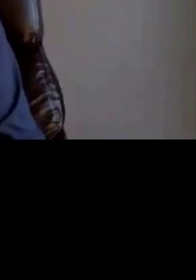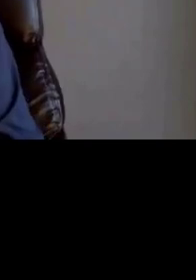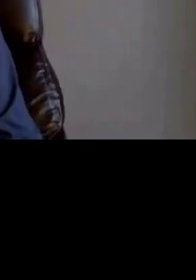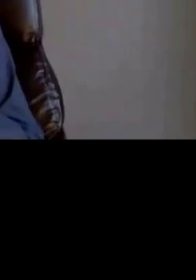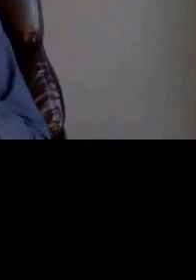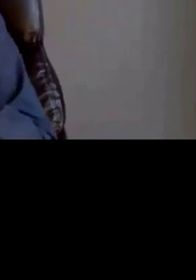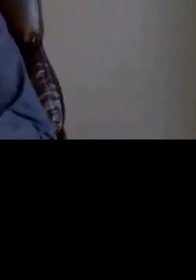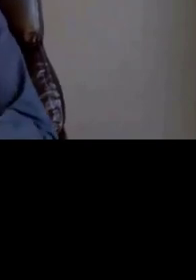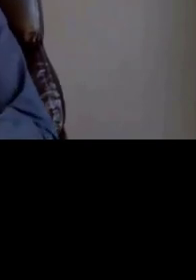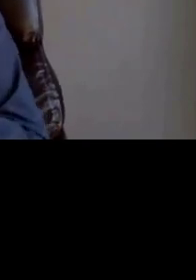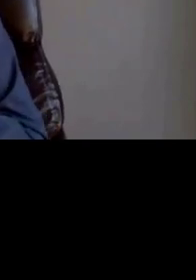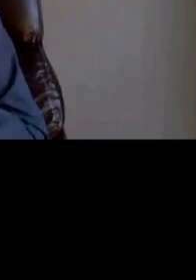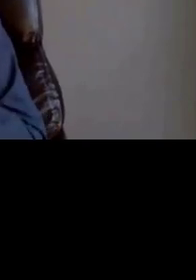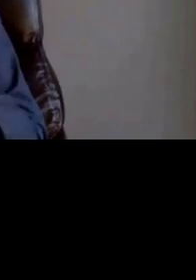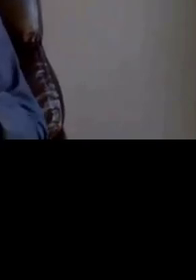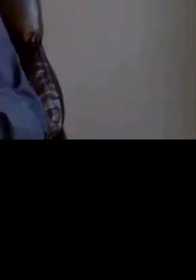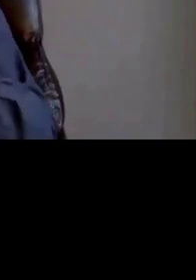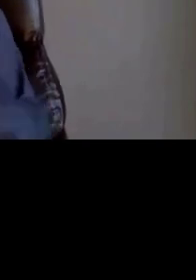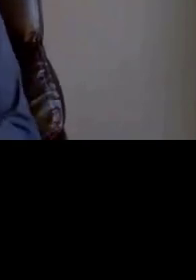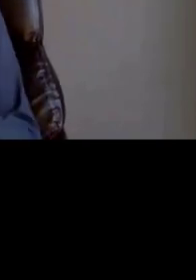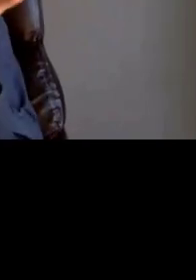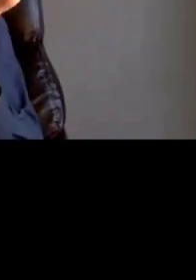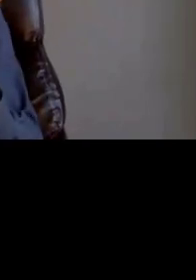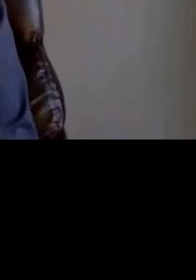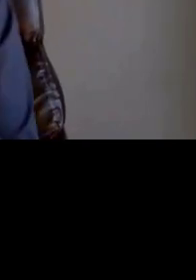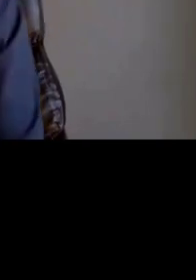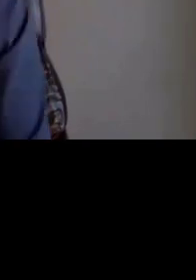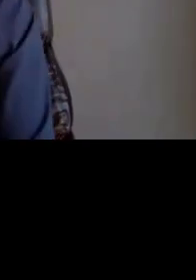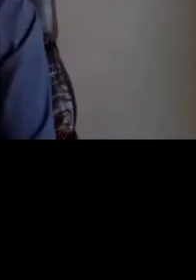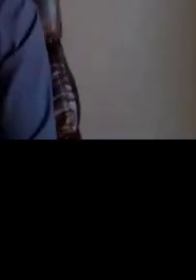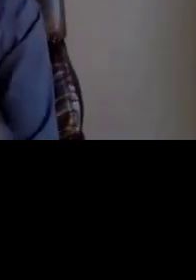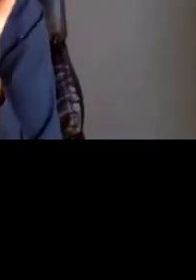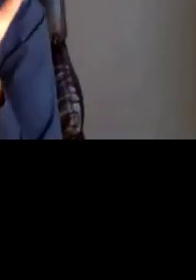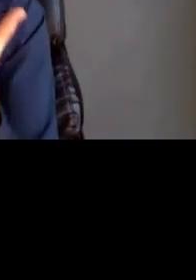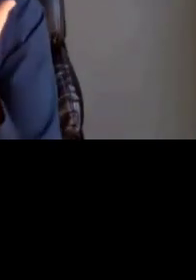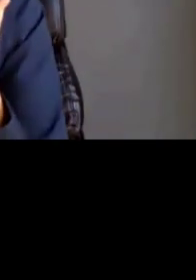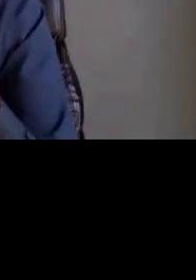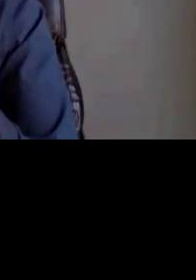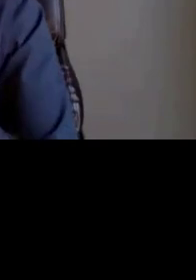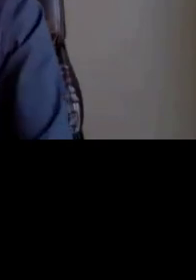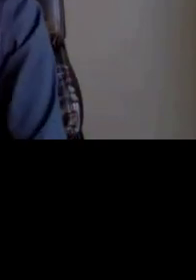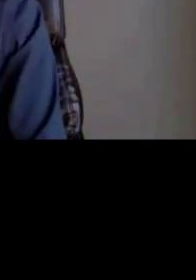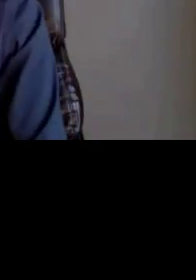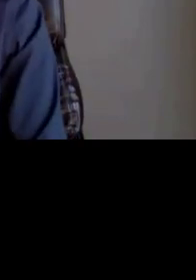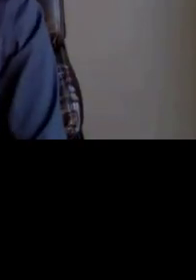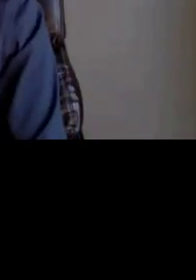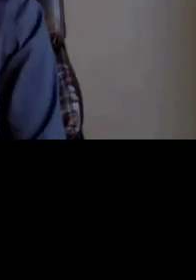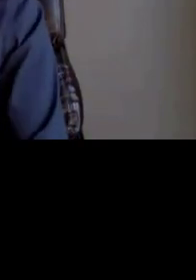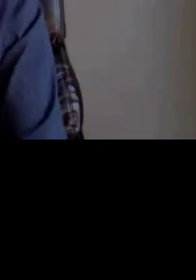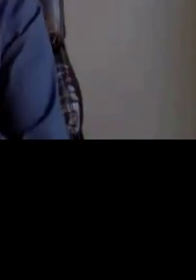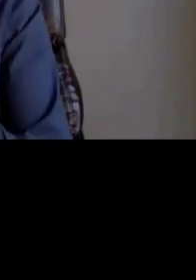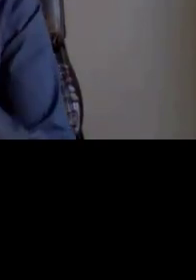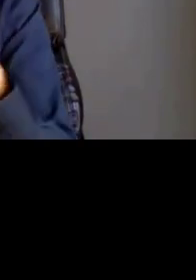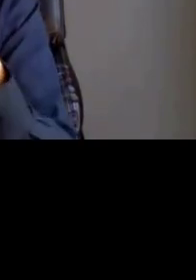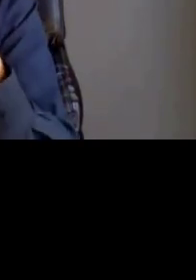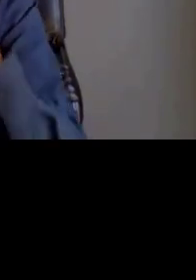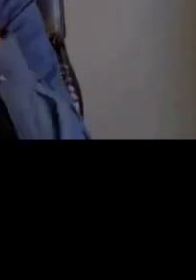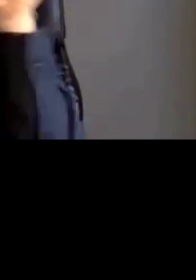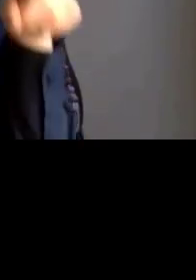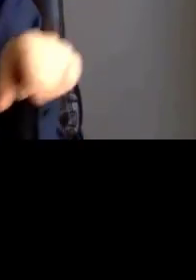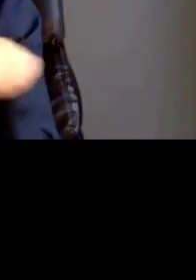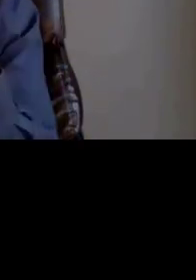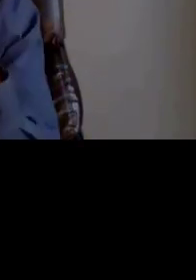Currently, we do have, remember the R01, I had the slide on the R01, and we had those diversity, the two